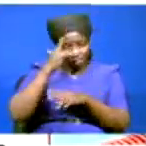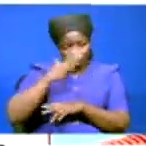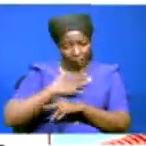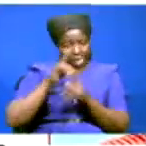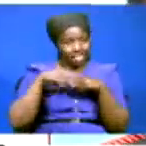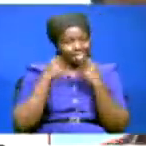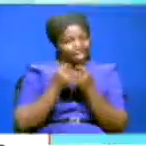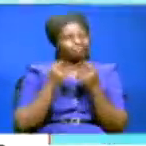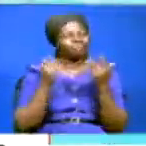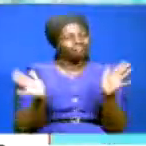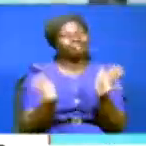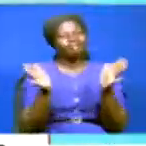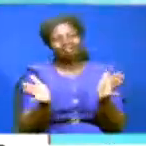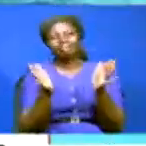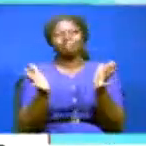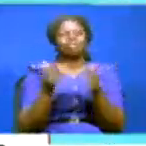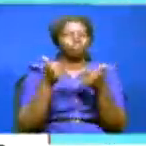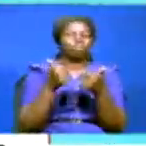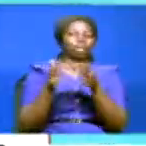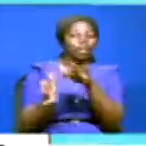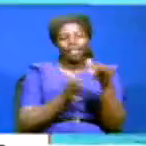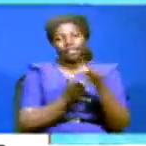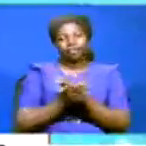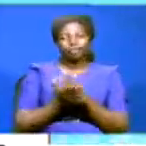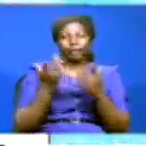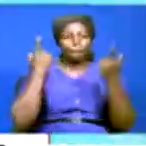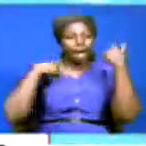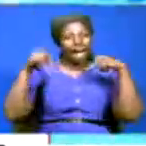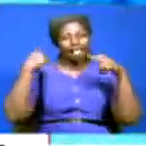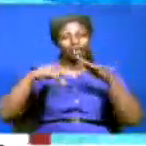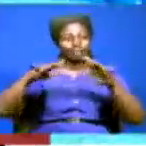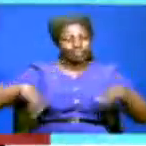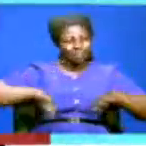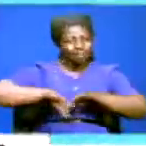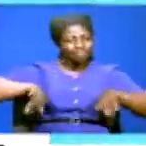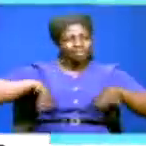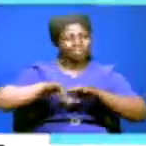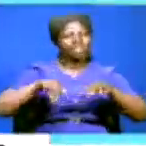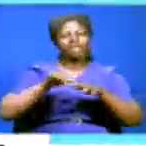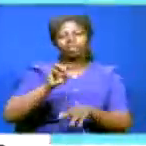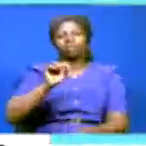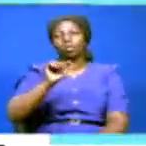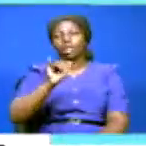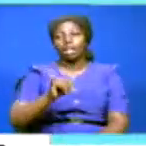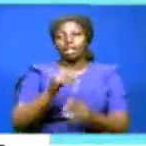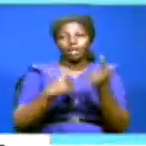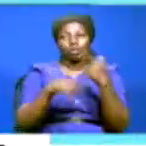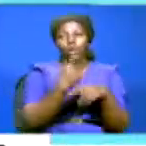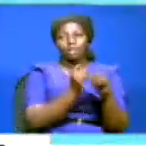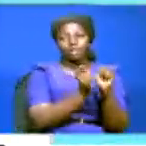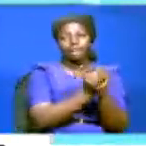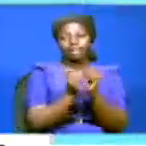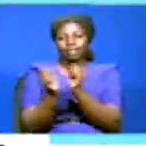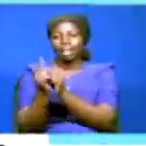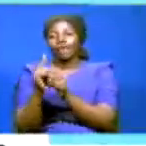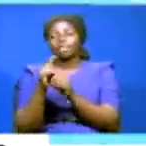me in butterfly. In the backstroke style competition, Mungai Tendai emerged as the winner in the 10 to 11 years category, with